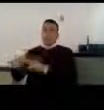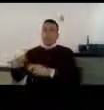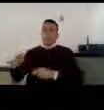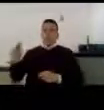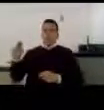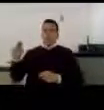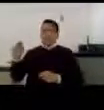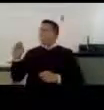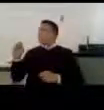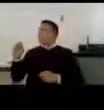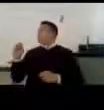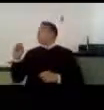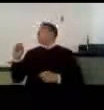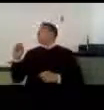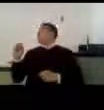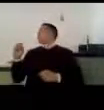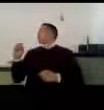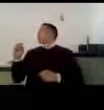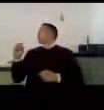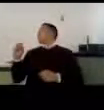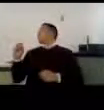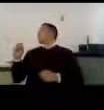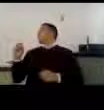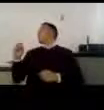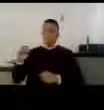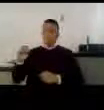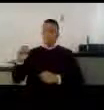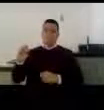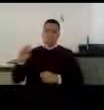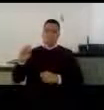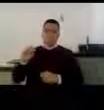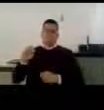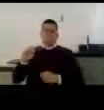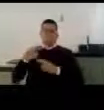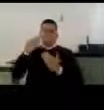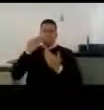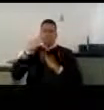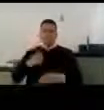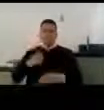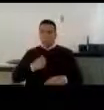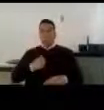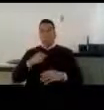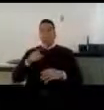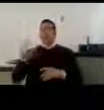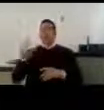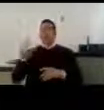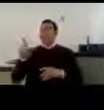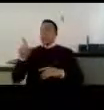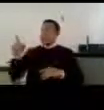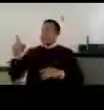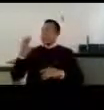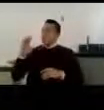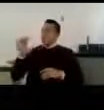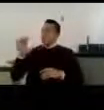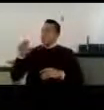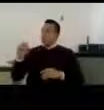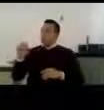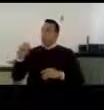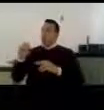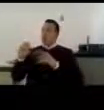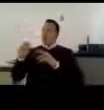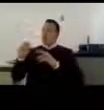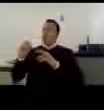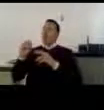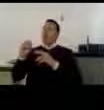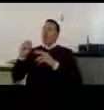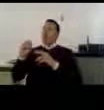Nell. Thank you for joining us. We're so happy to be seeing you today. Hi. As a self-advocate, CEO of the